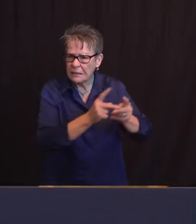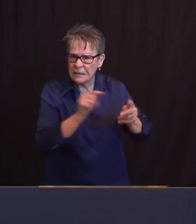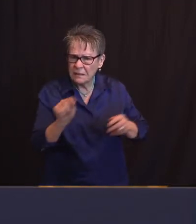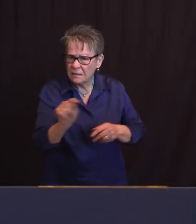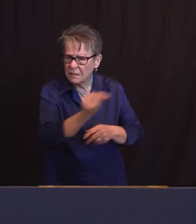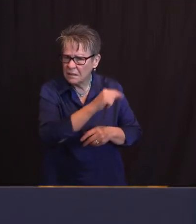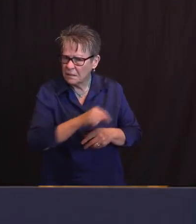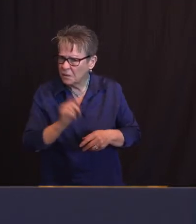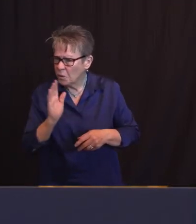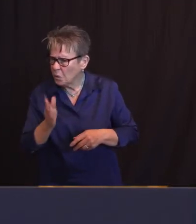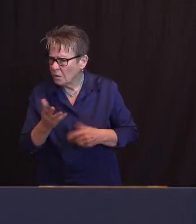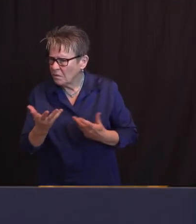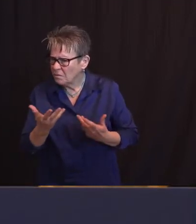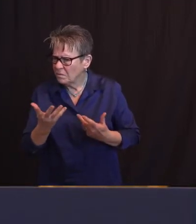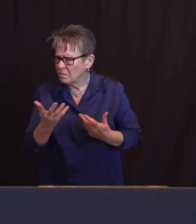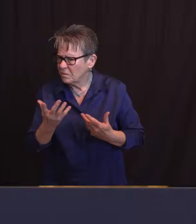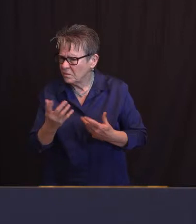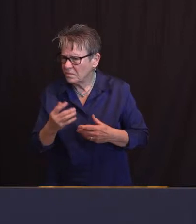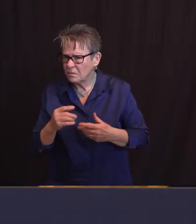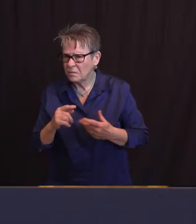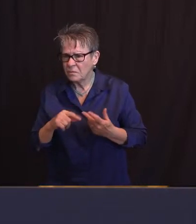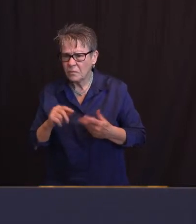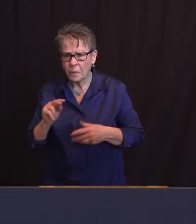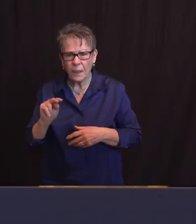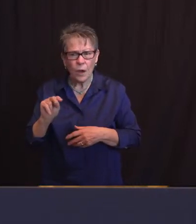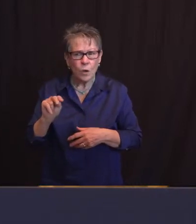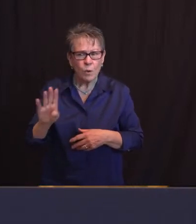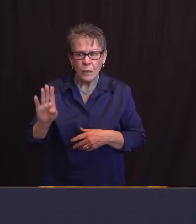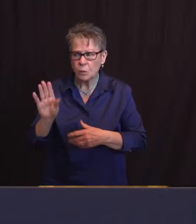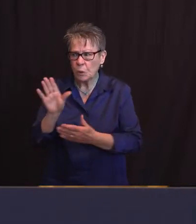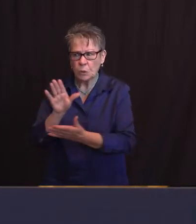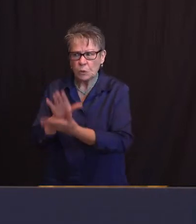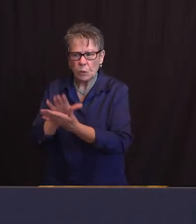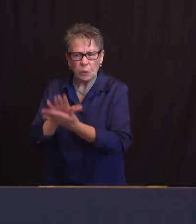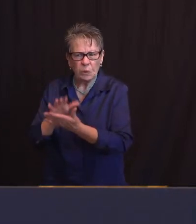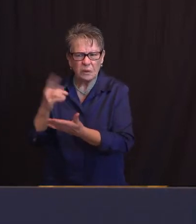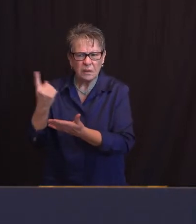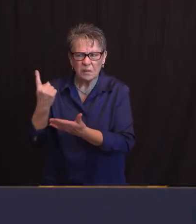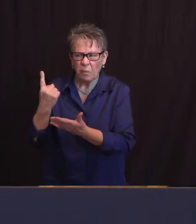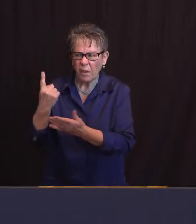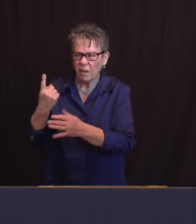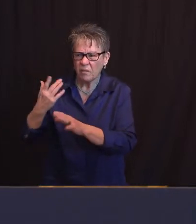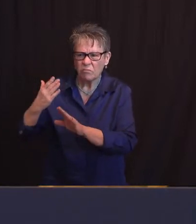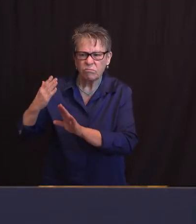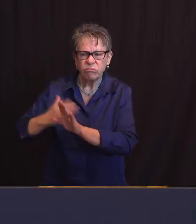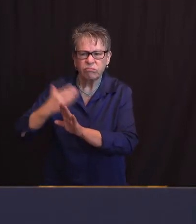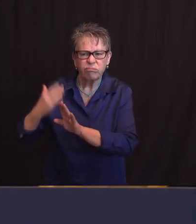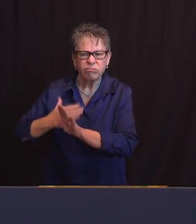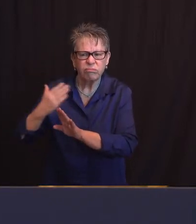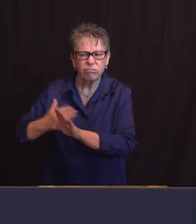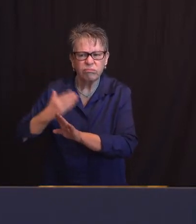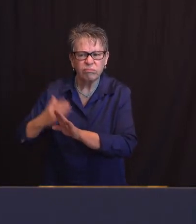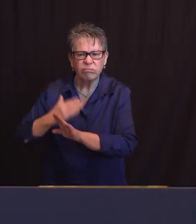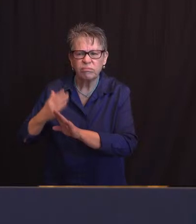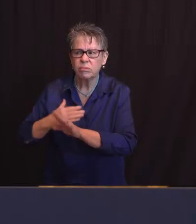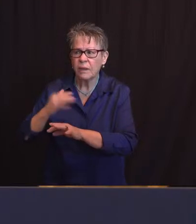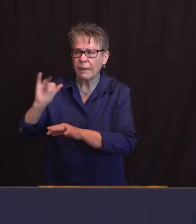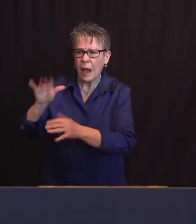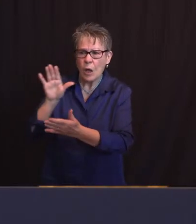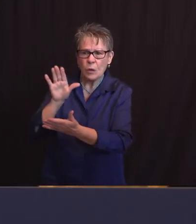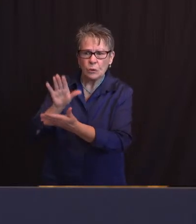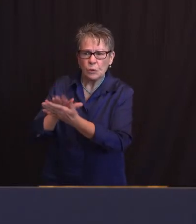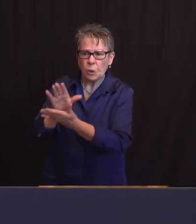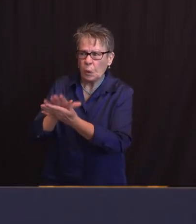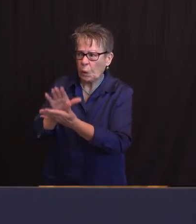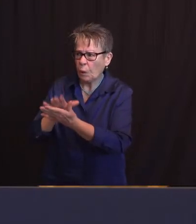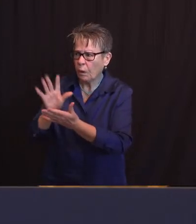Lincoln Annex School in New Brunswick. What is your message to community members there who are losing their neighborhood school, and also some of them now stand